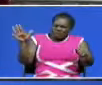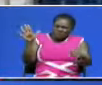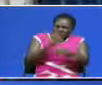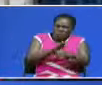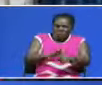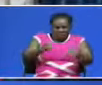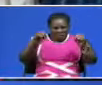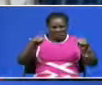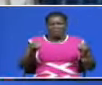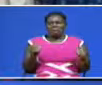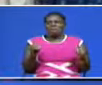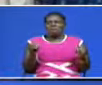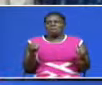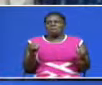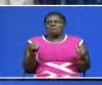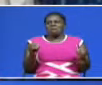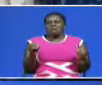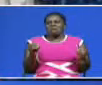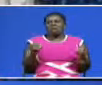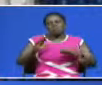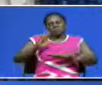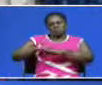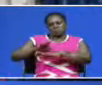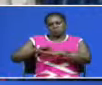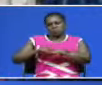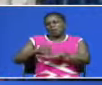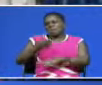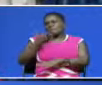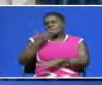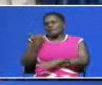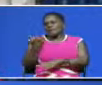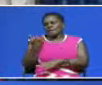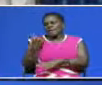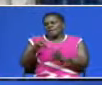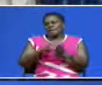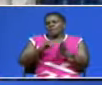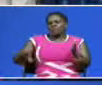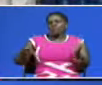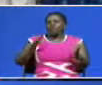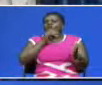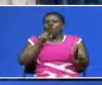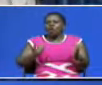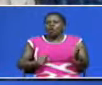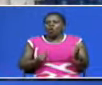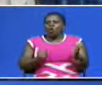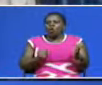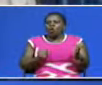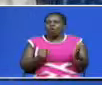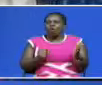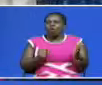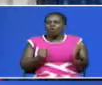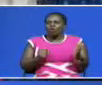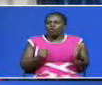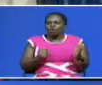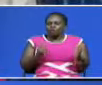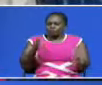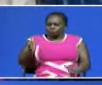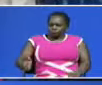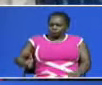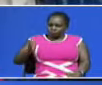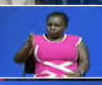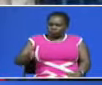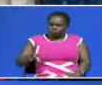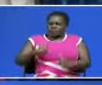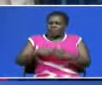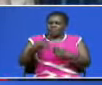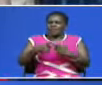full. I think for now it's very efficient. Maybe they should phase out the old diesel locomotives and